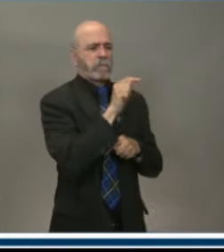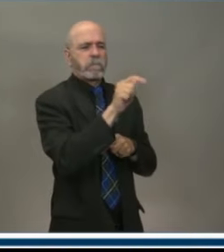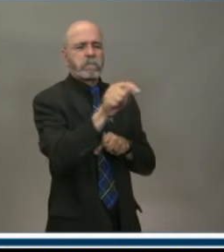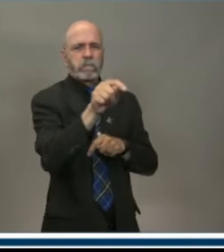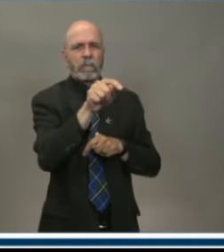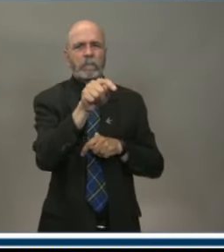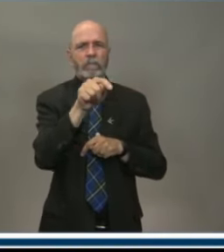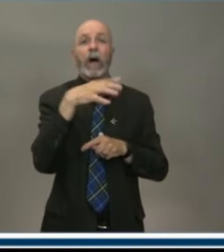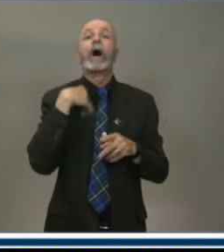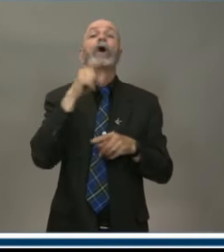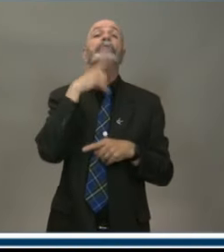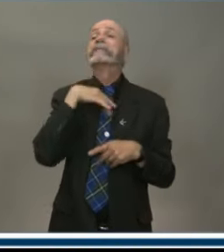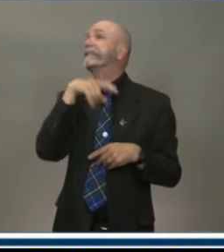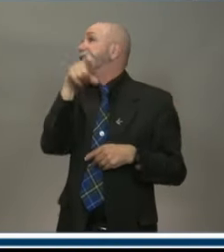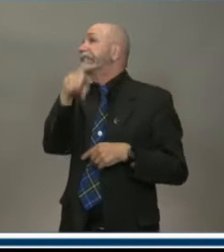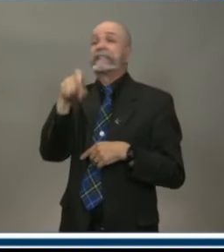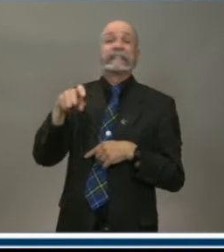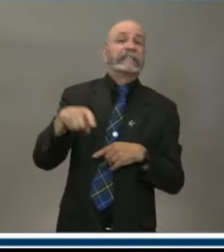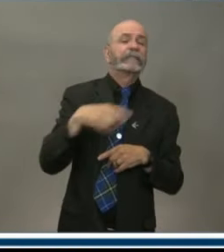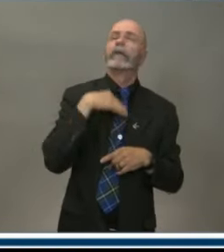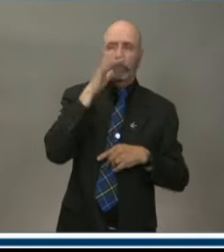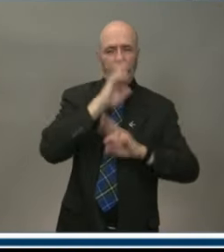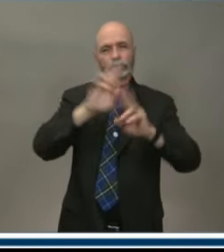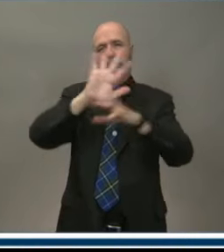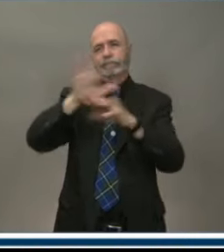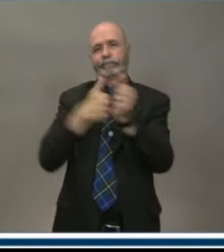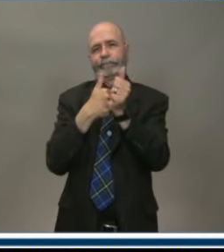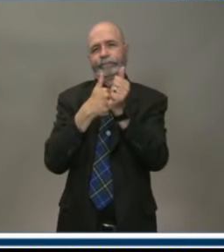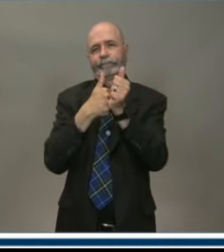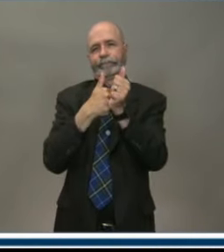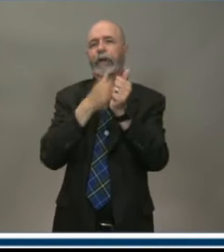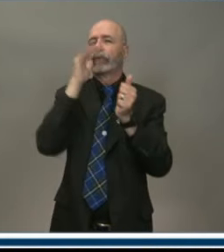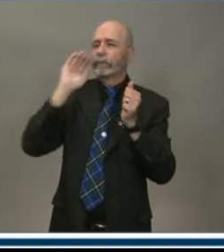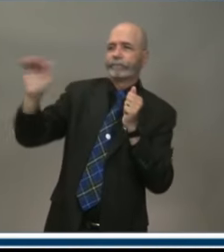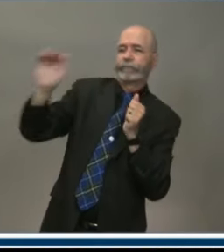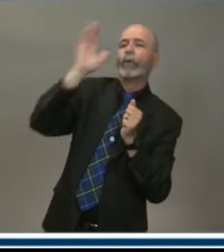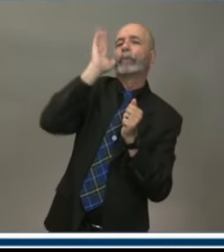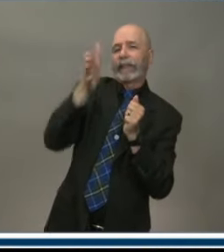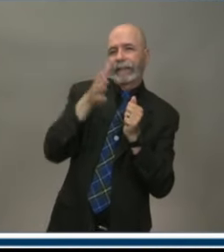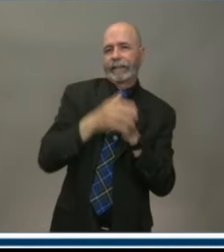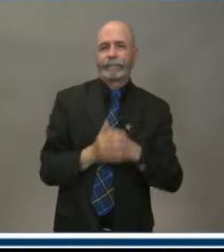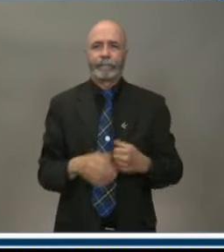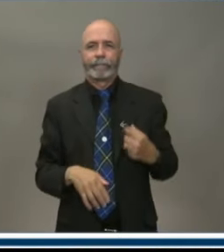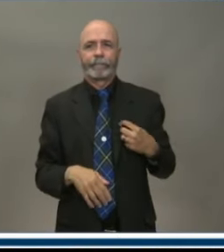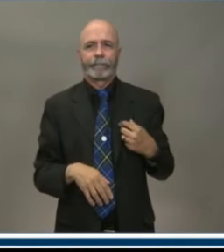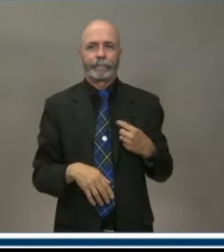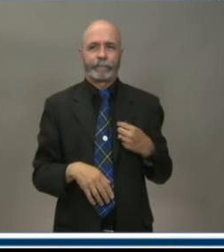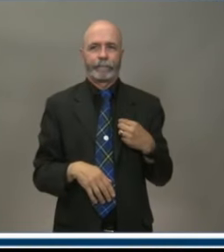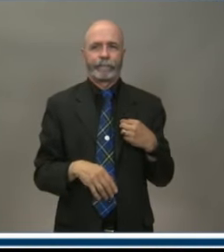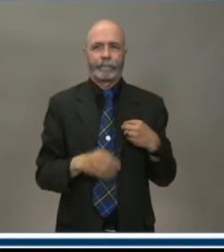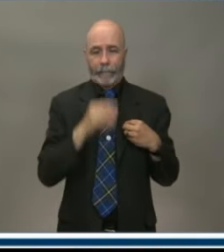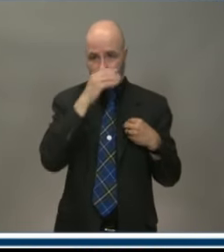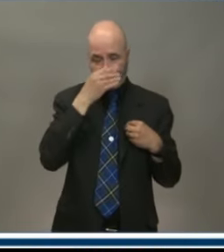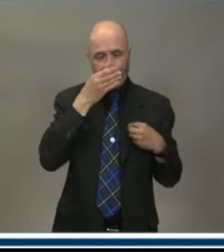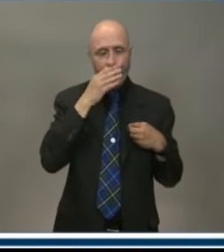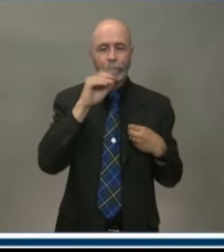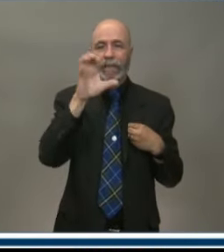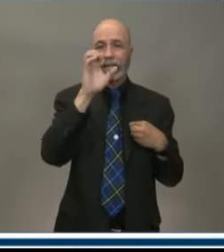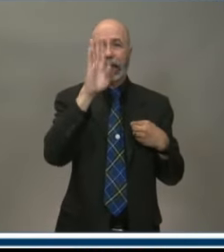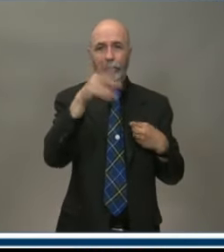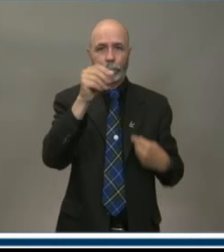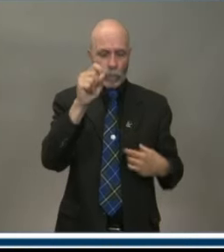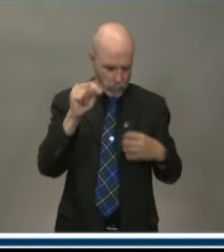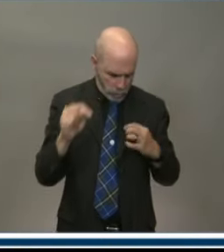needed. Just a reminder to keep your phones on mute. Next, we'll go to Sharon Montgomery from the Cape Breton Post. Hi, thank